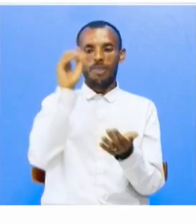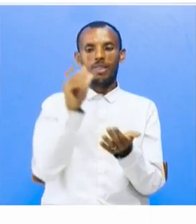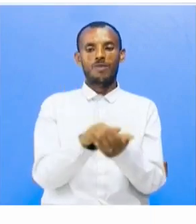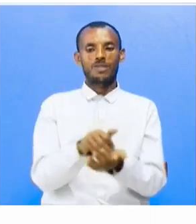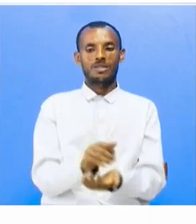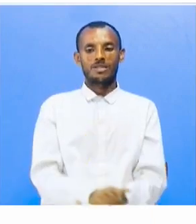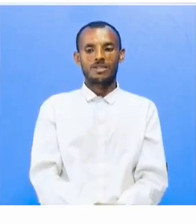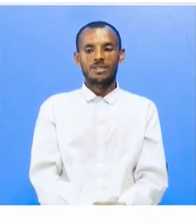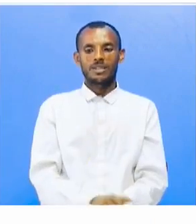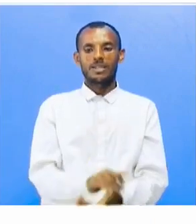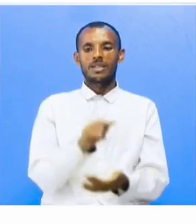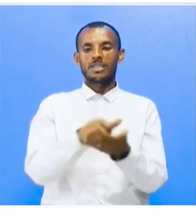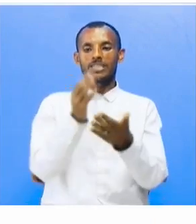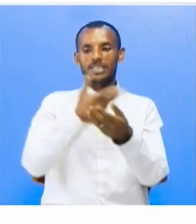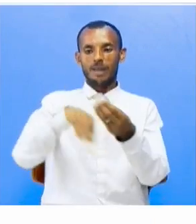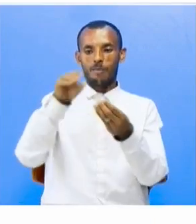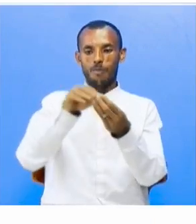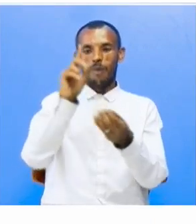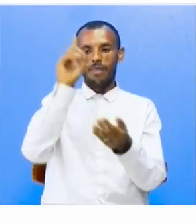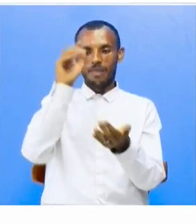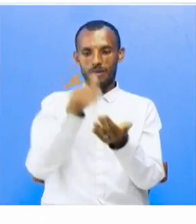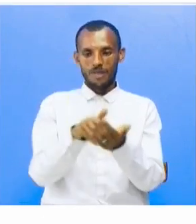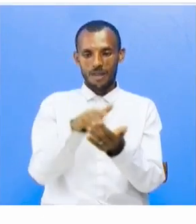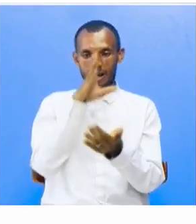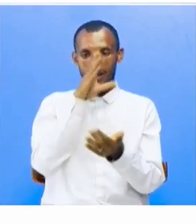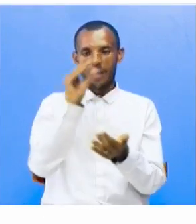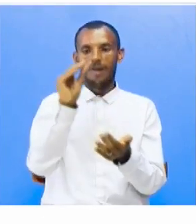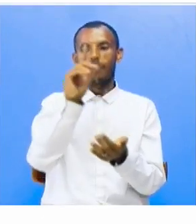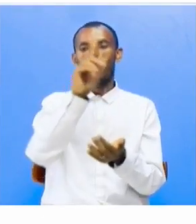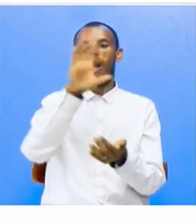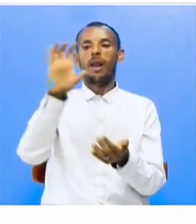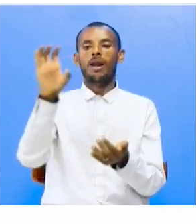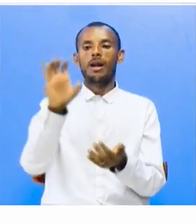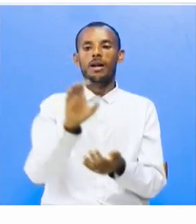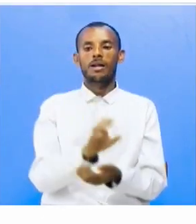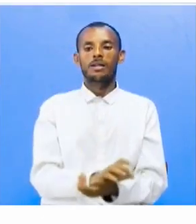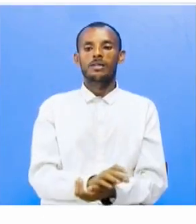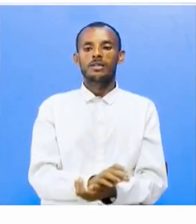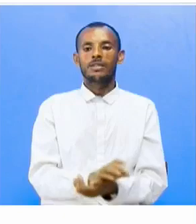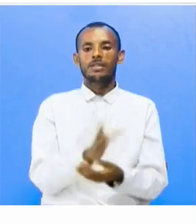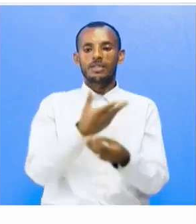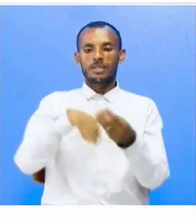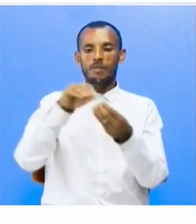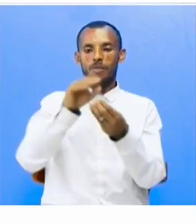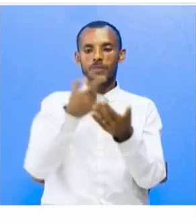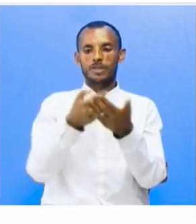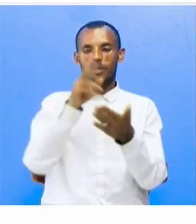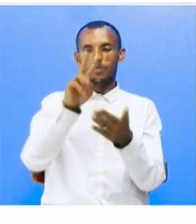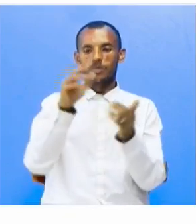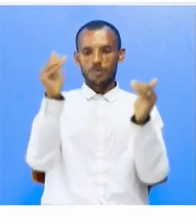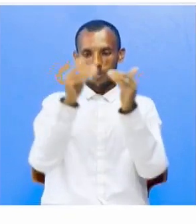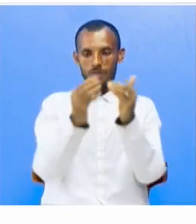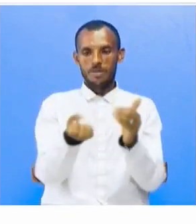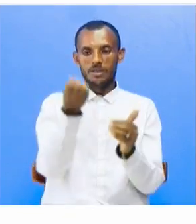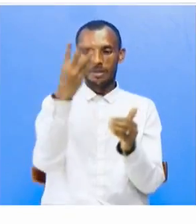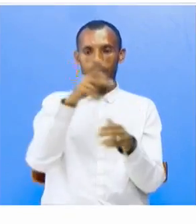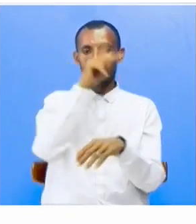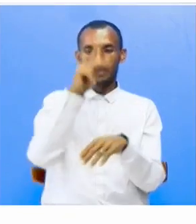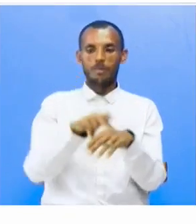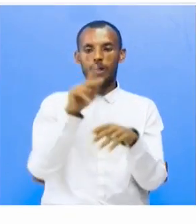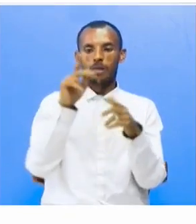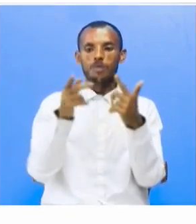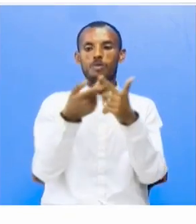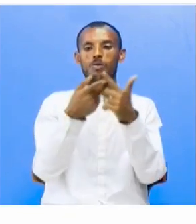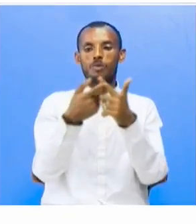1,000. It is the sum of 1,000 and 100. So, the sum of these two will be the principal